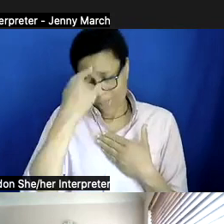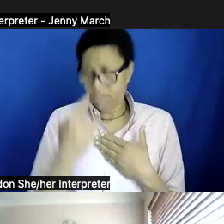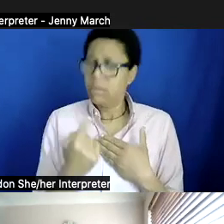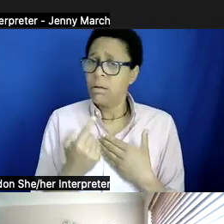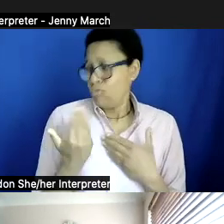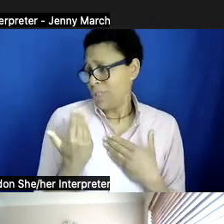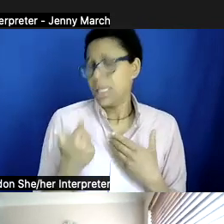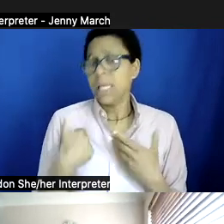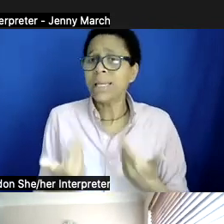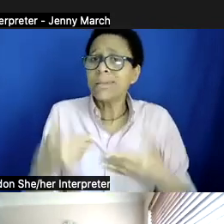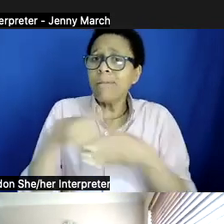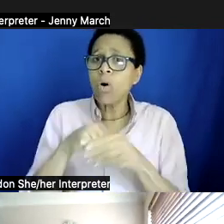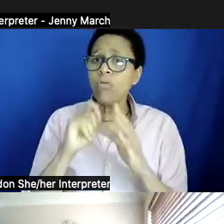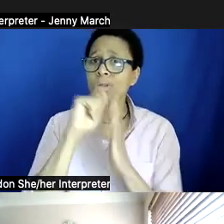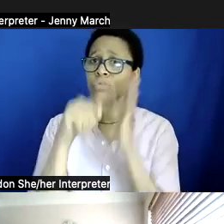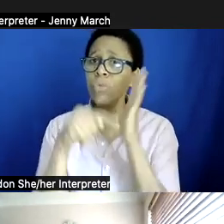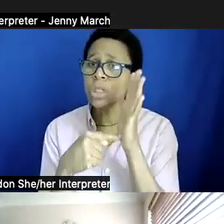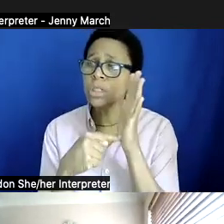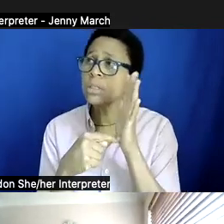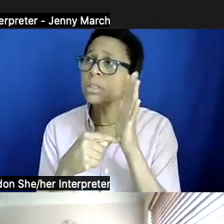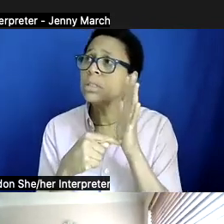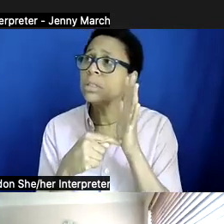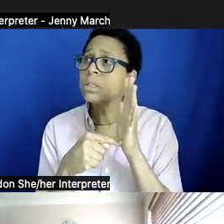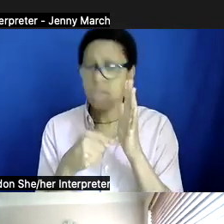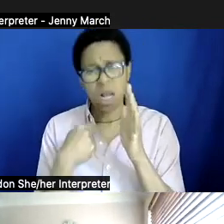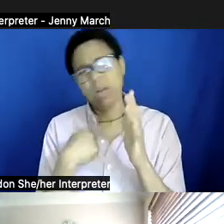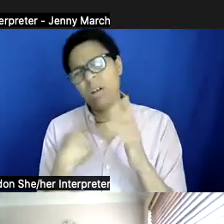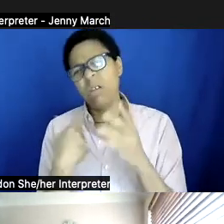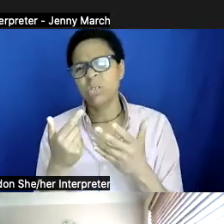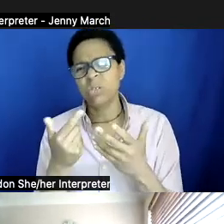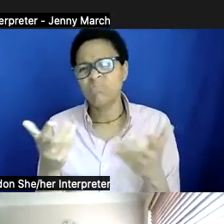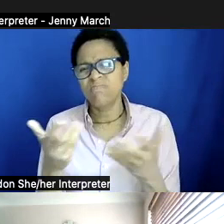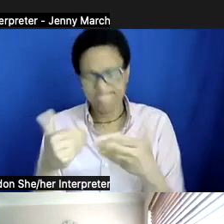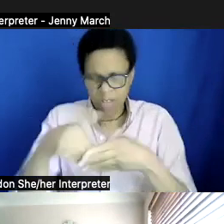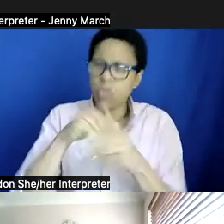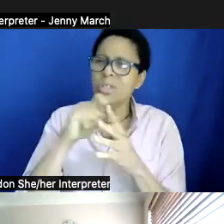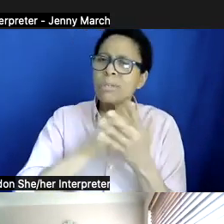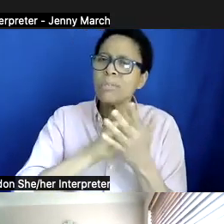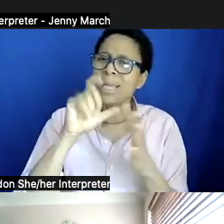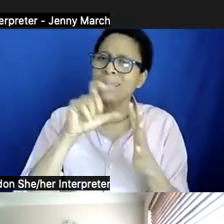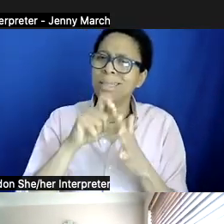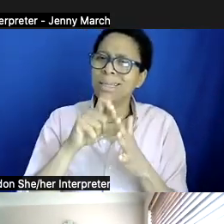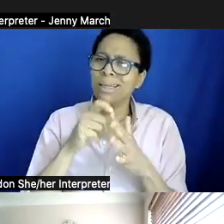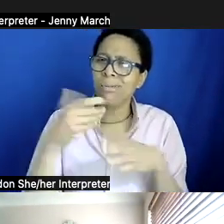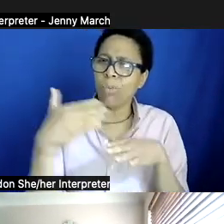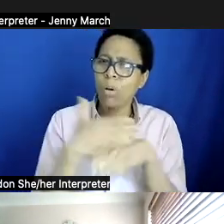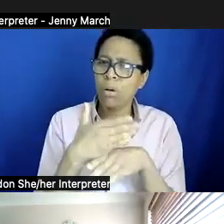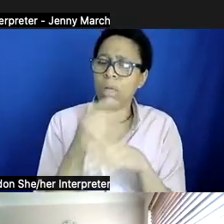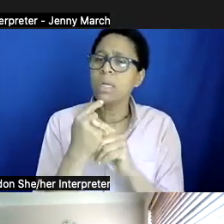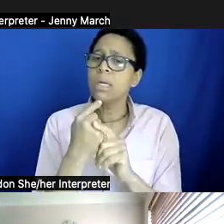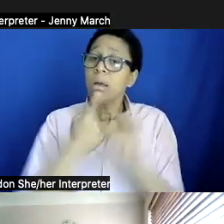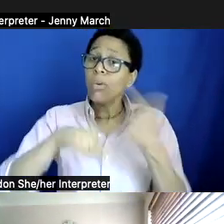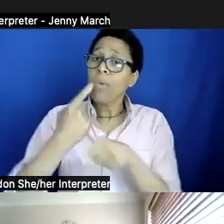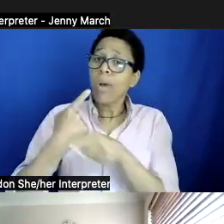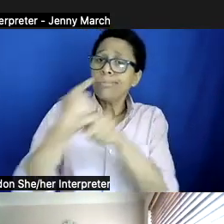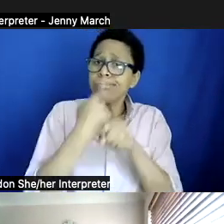a project where I was helping with some PhD research, like as an artist with lived experience, and we were talking about the fact that if we're going to